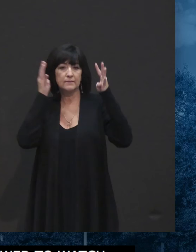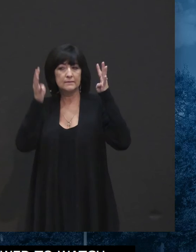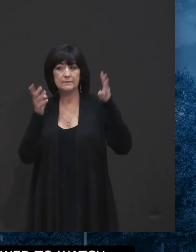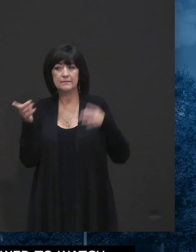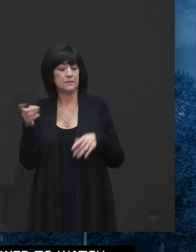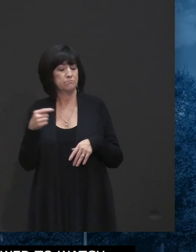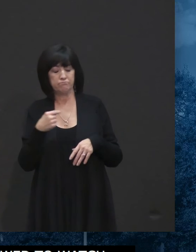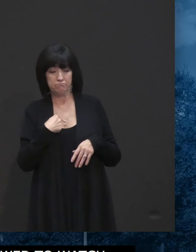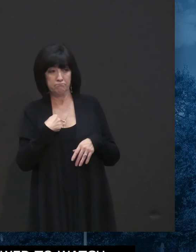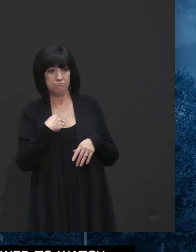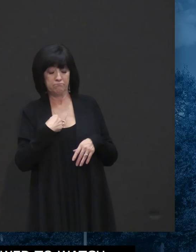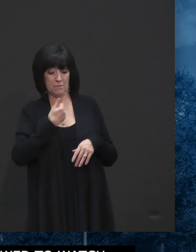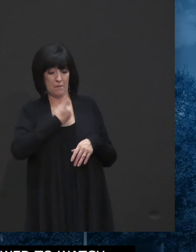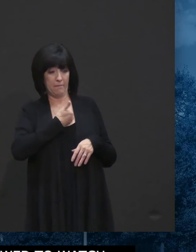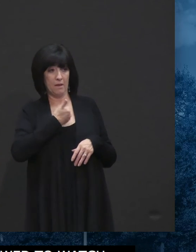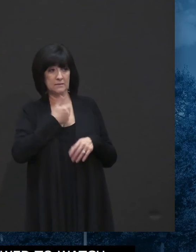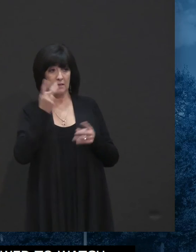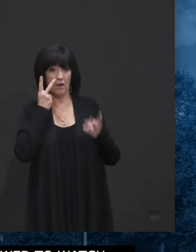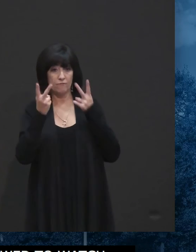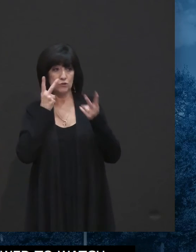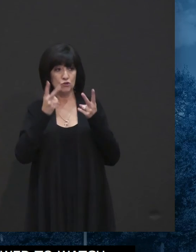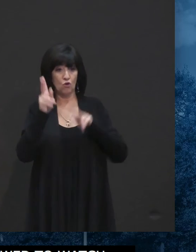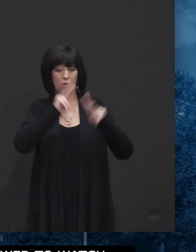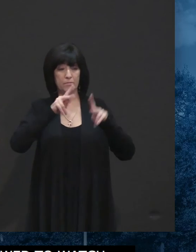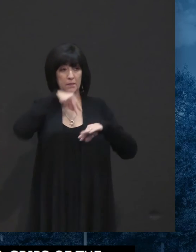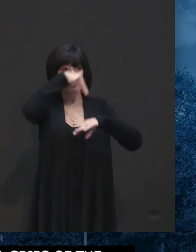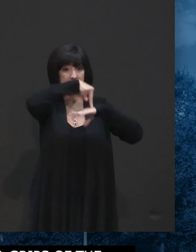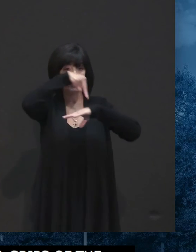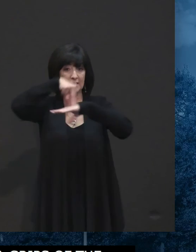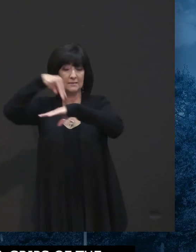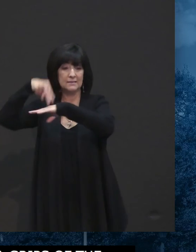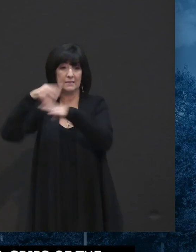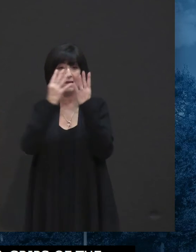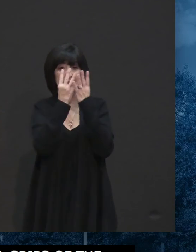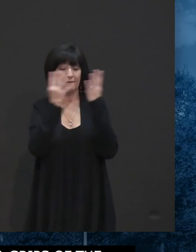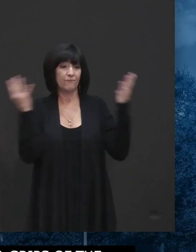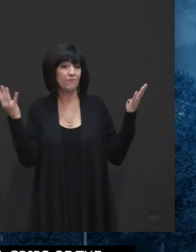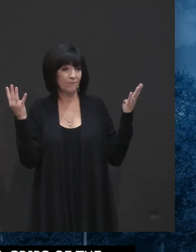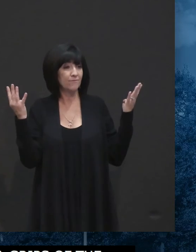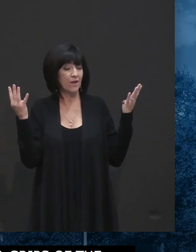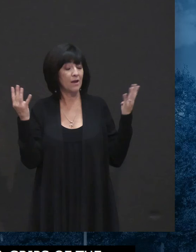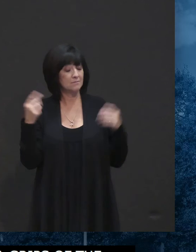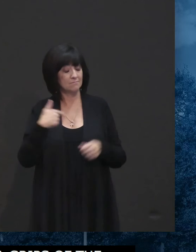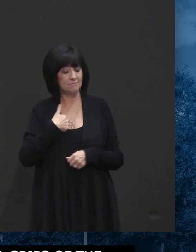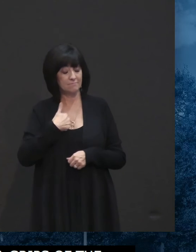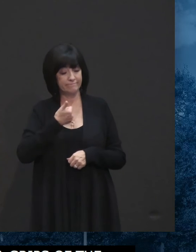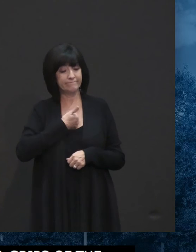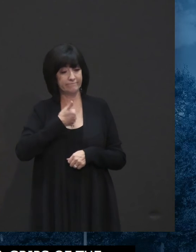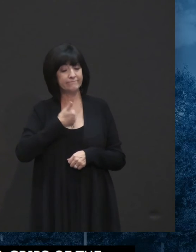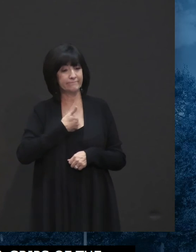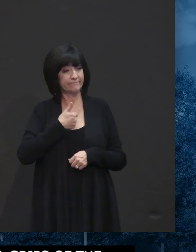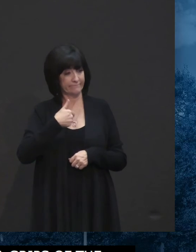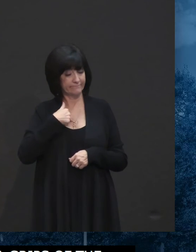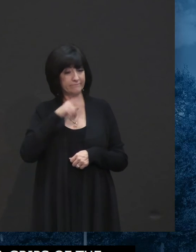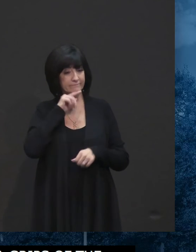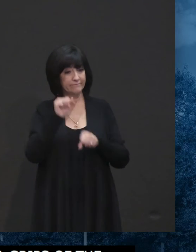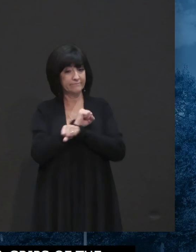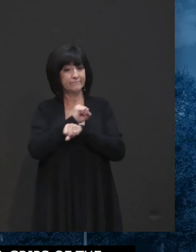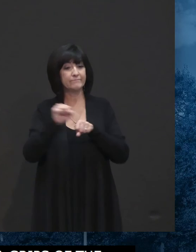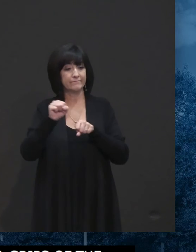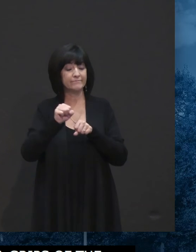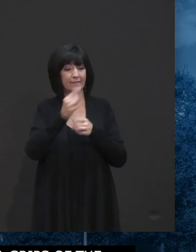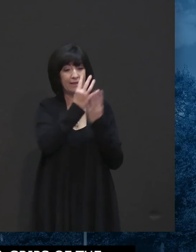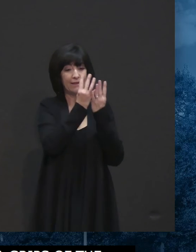at fences watching sporting events, but I can tell you I have stood at fences and watched more football games than I'd want